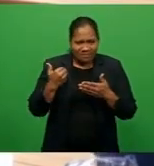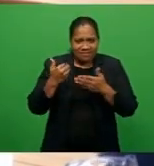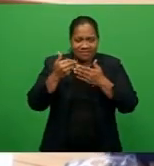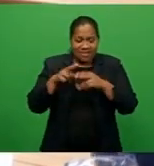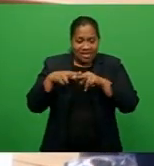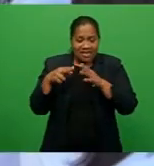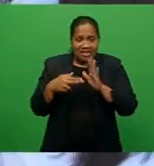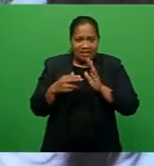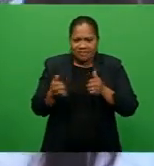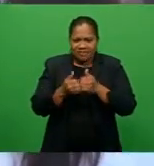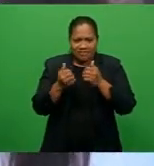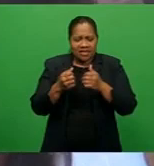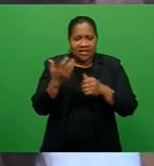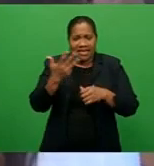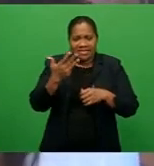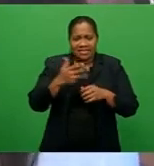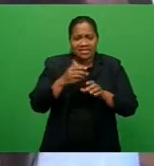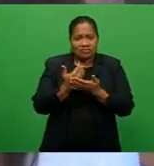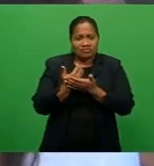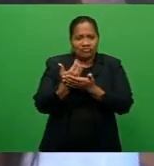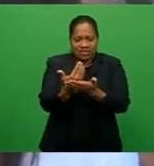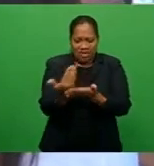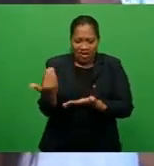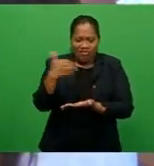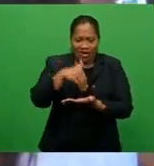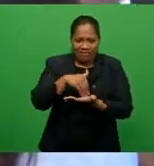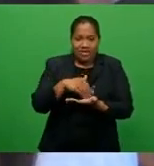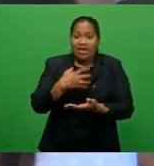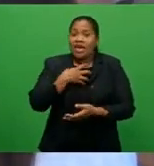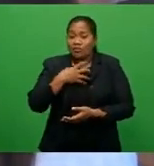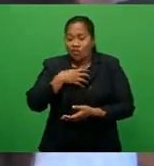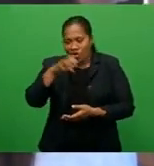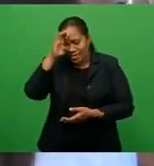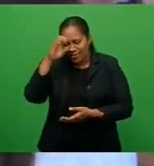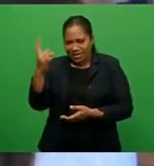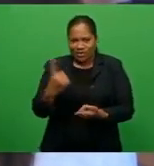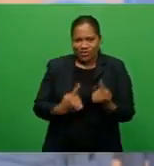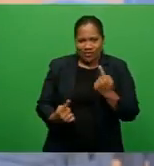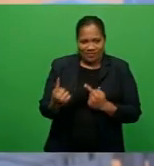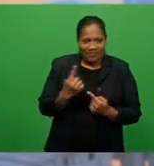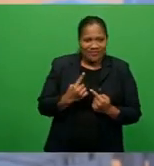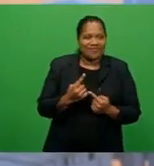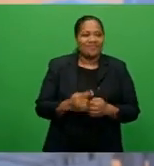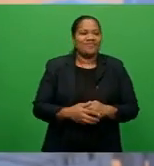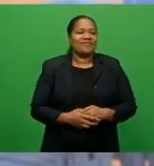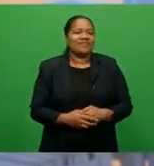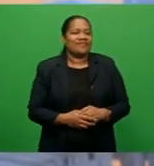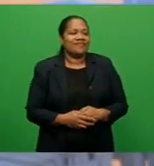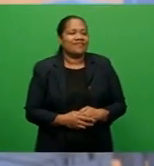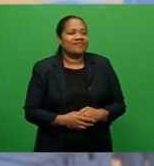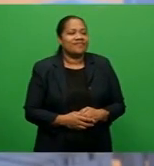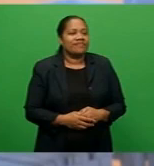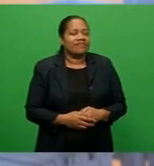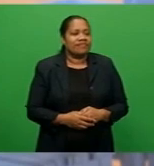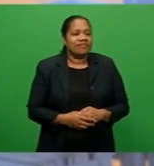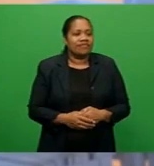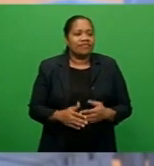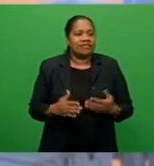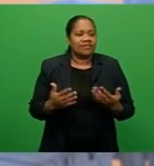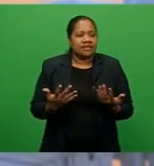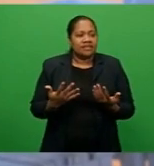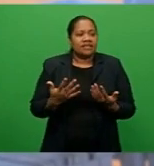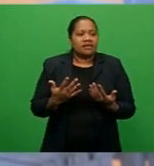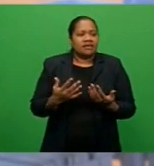yachts have arrived under the initiative, with more expected. We're looking at probably 5 super yachts. They haven't